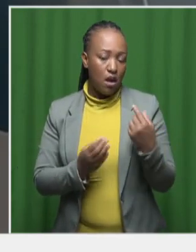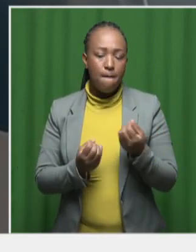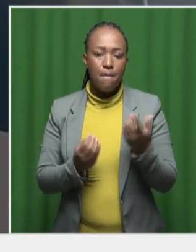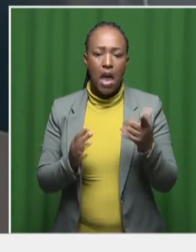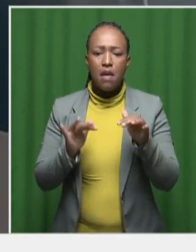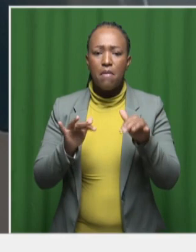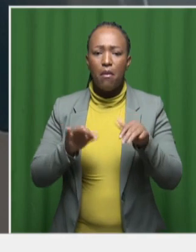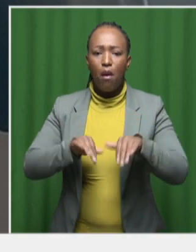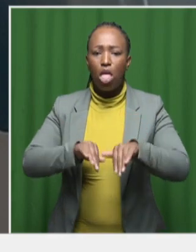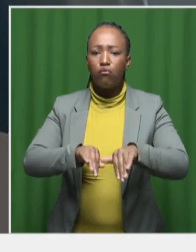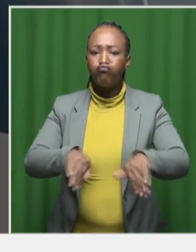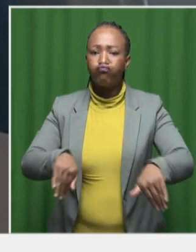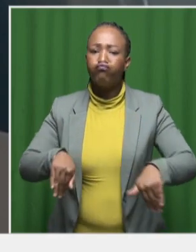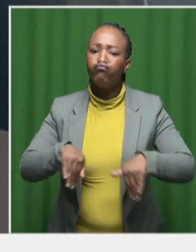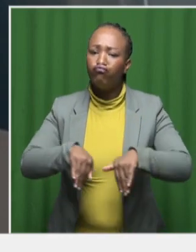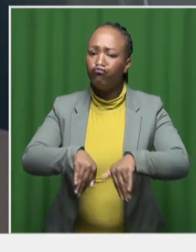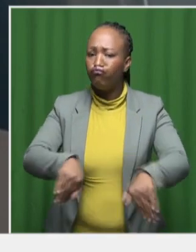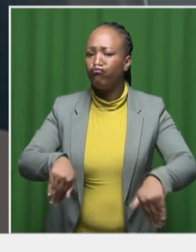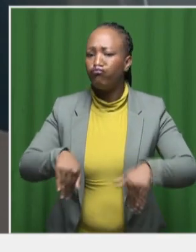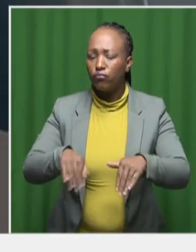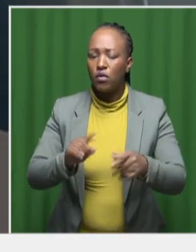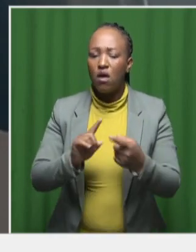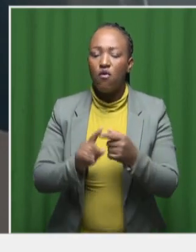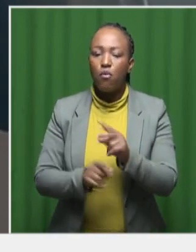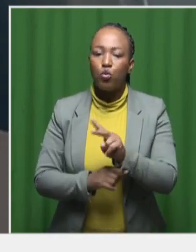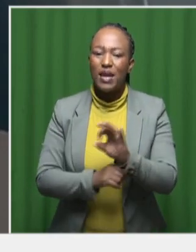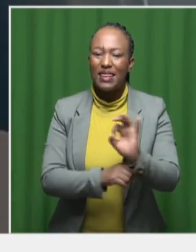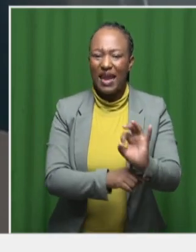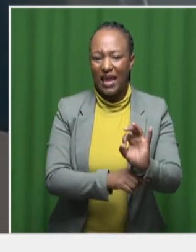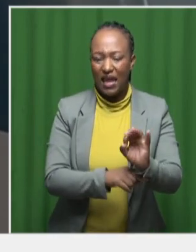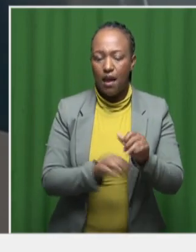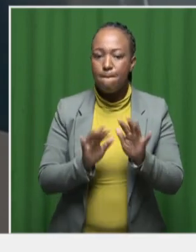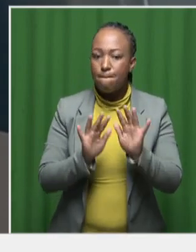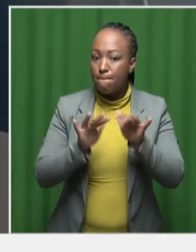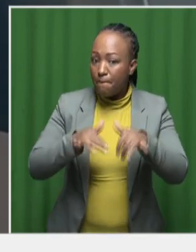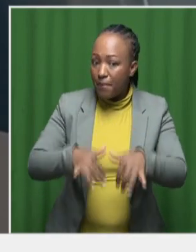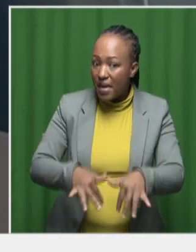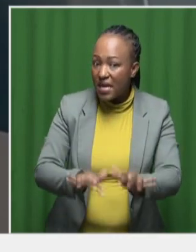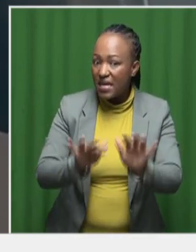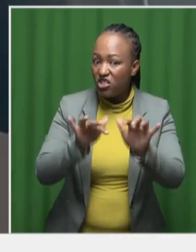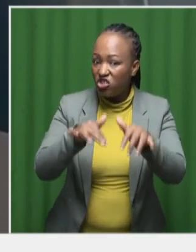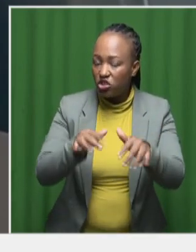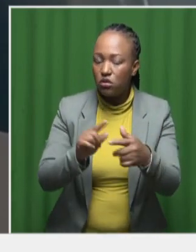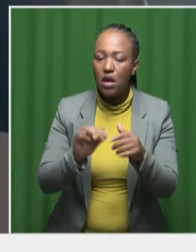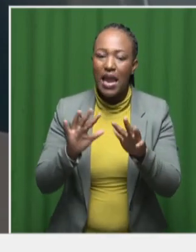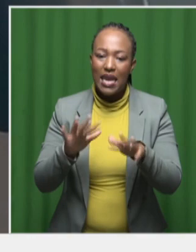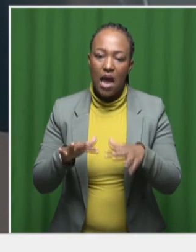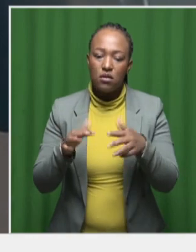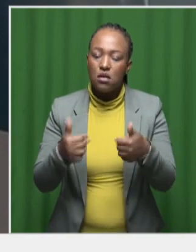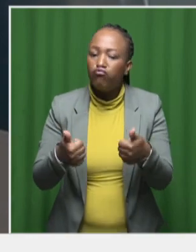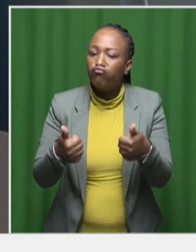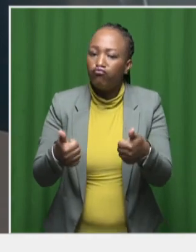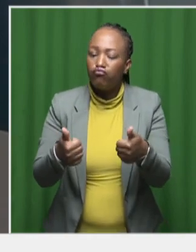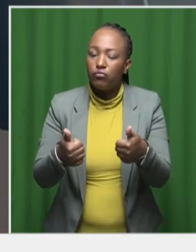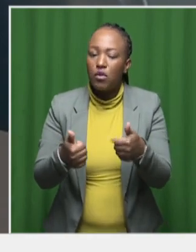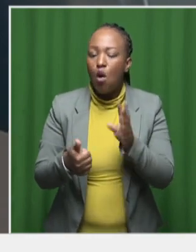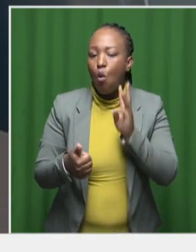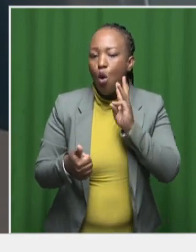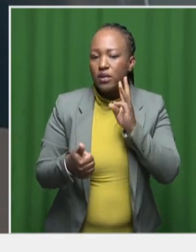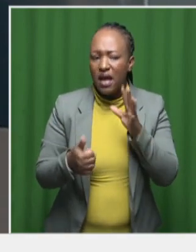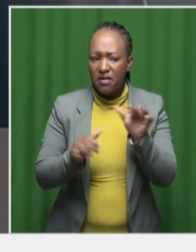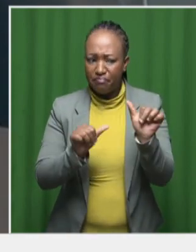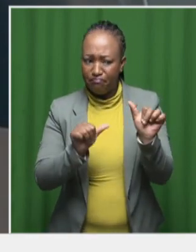Out of 23 beaches, 19 of them are up and running, and the water quality has been